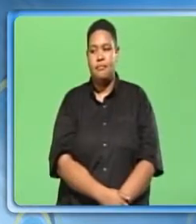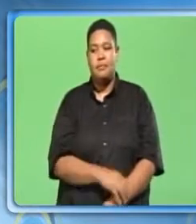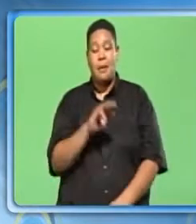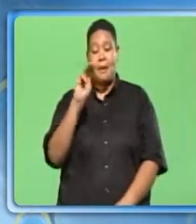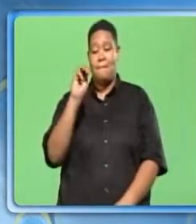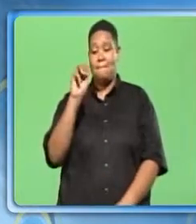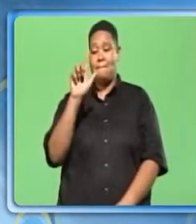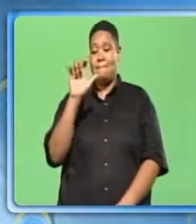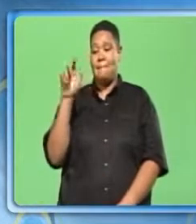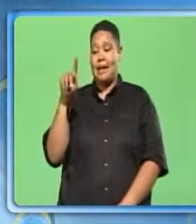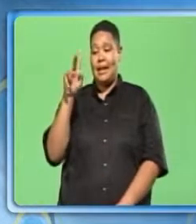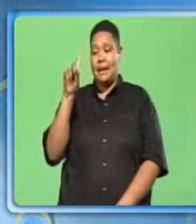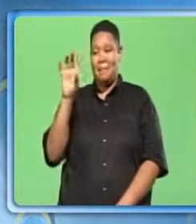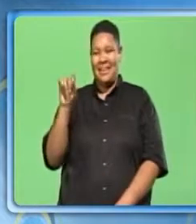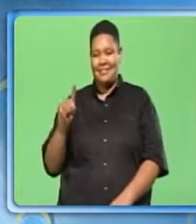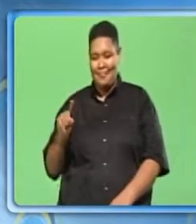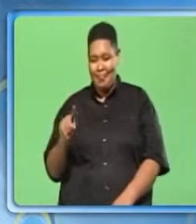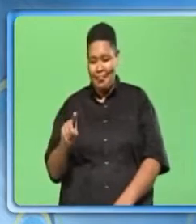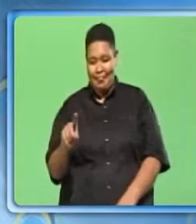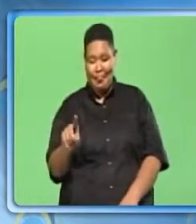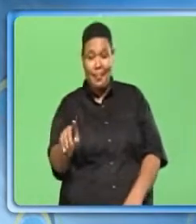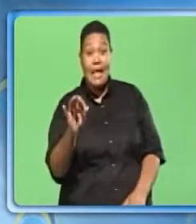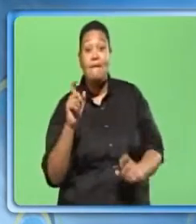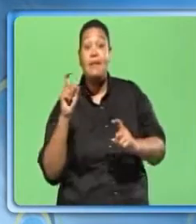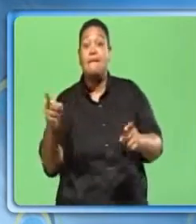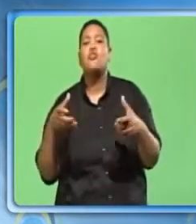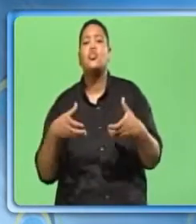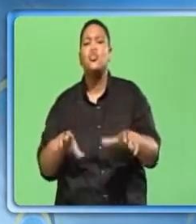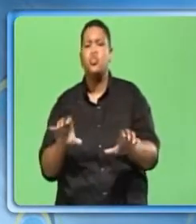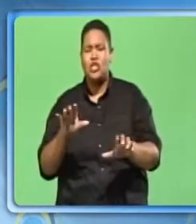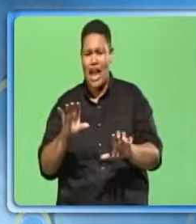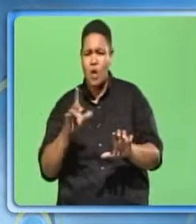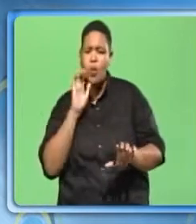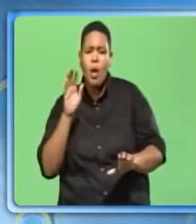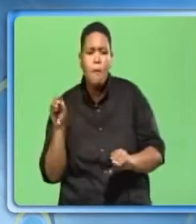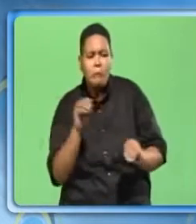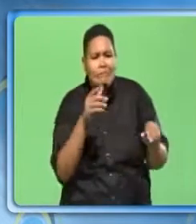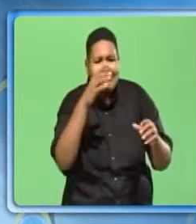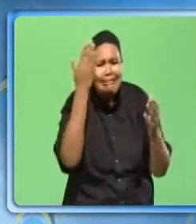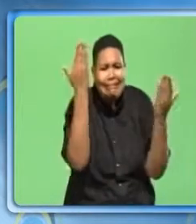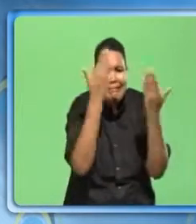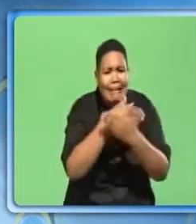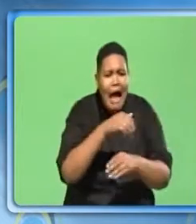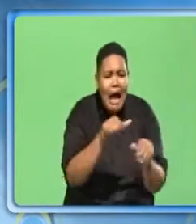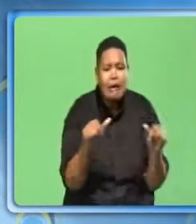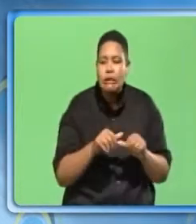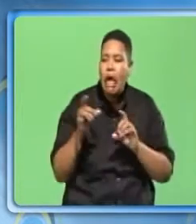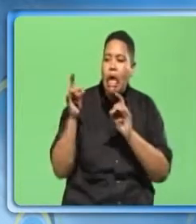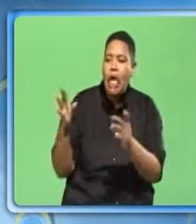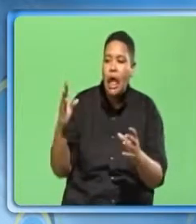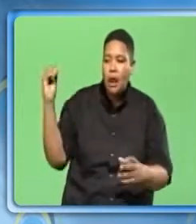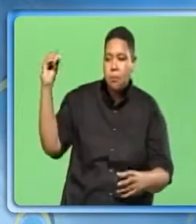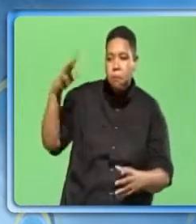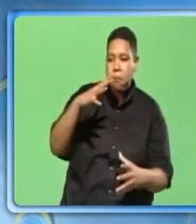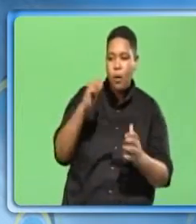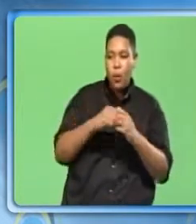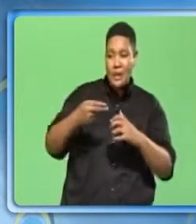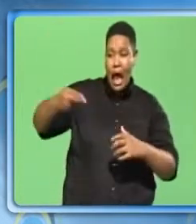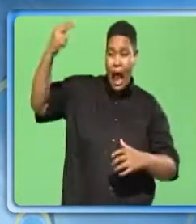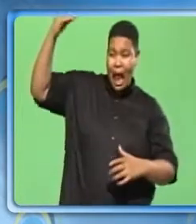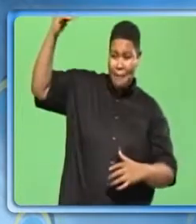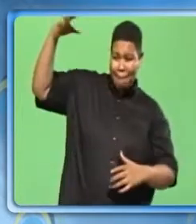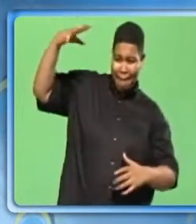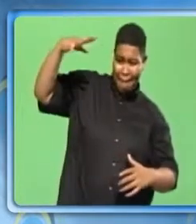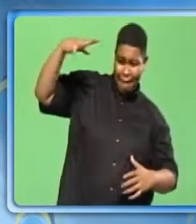Millipedes, if given a choice, will move towards darker areas and away from brightly lit areas with high light